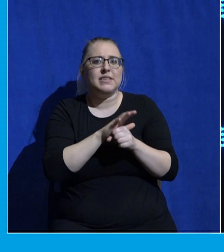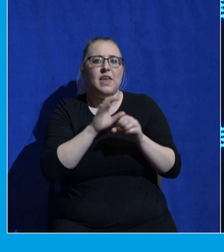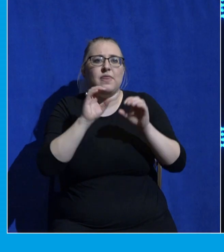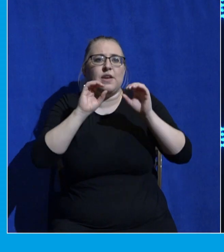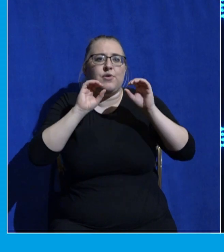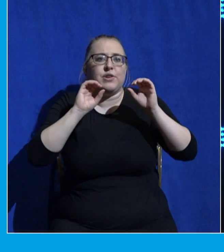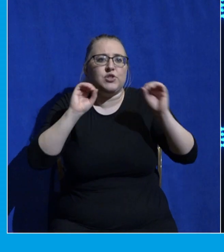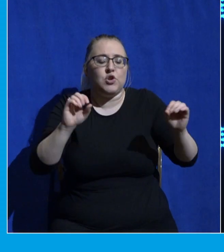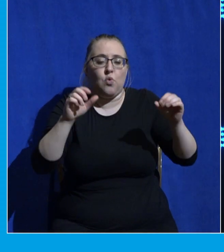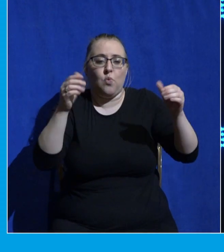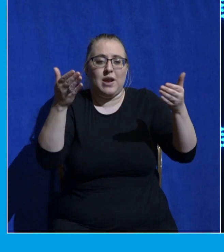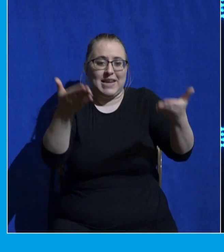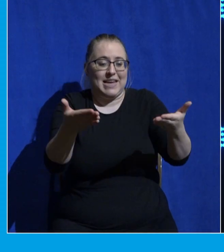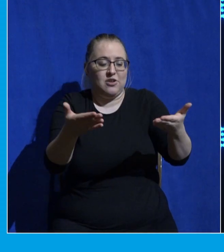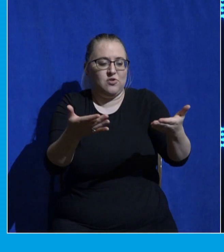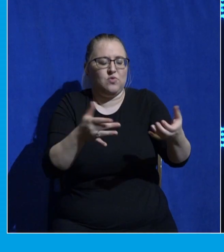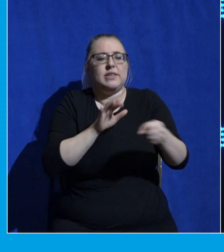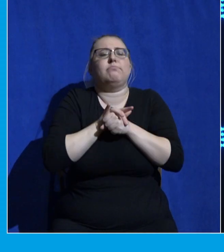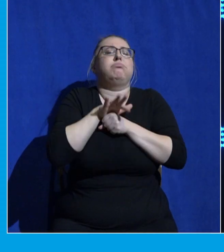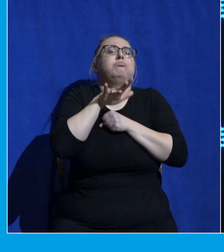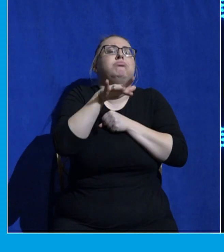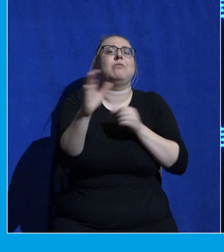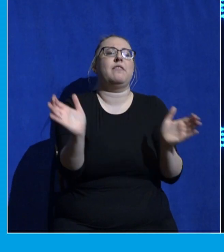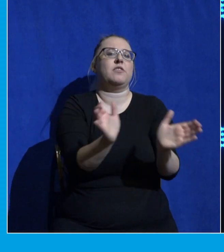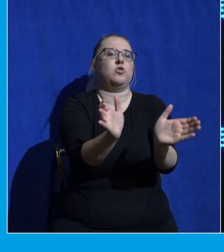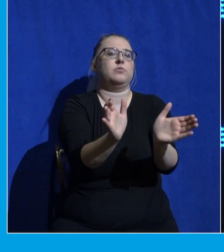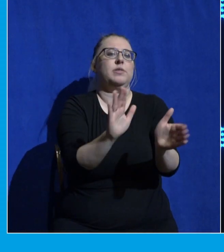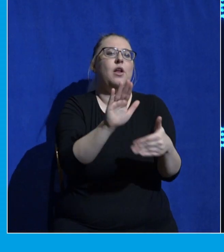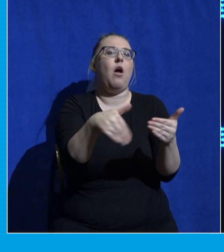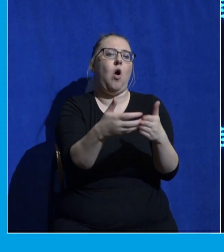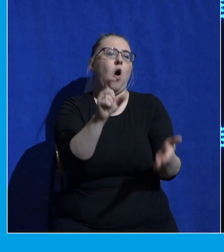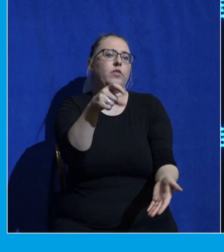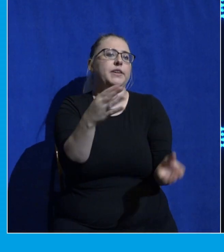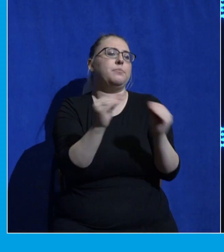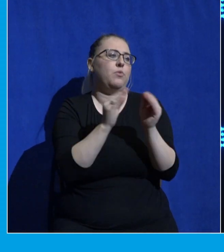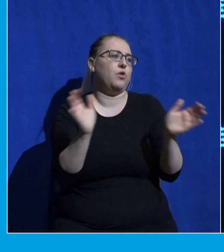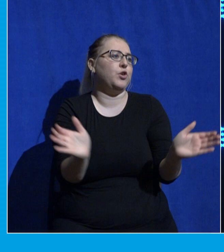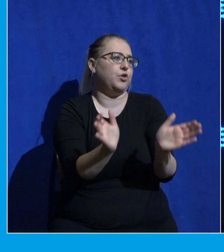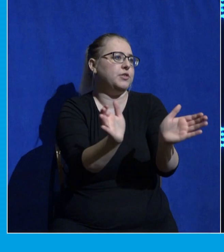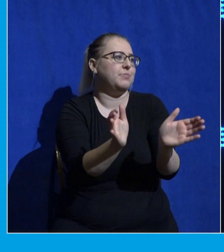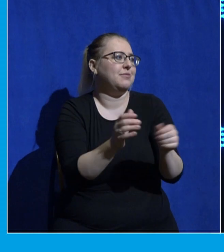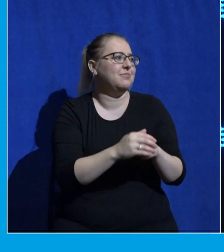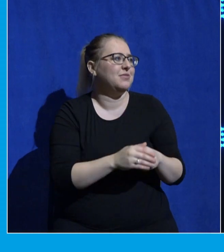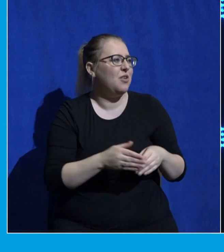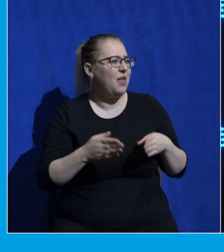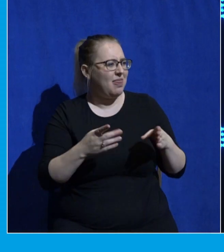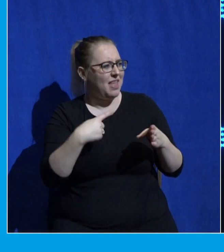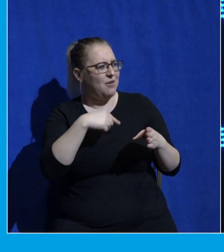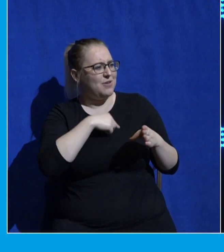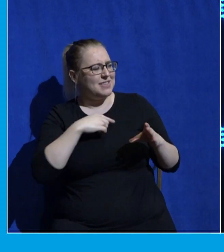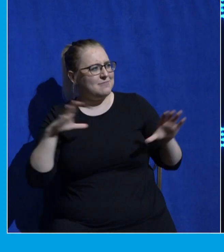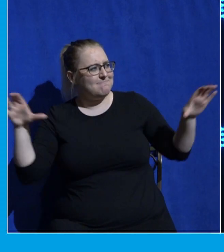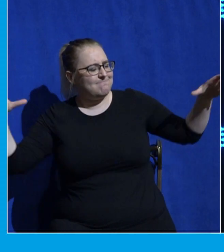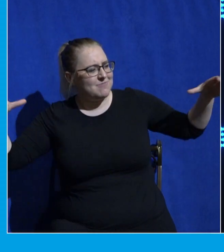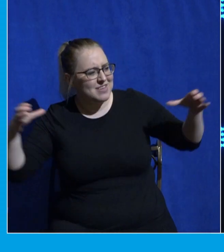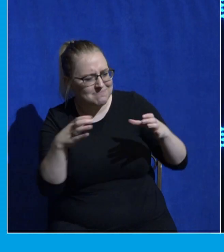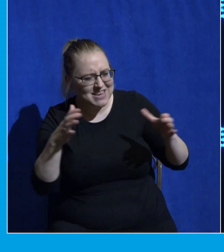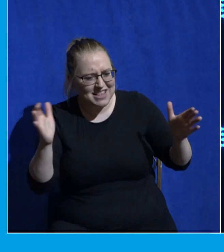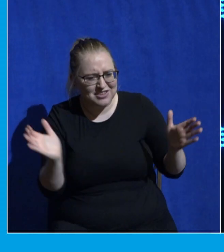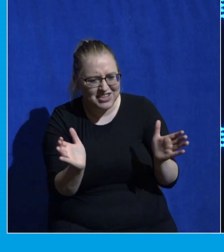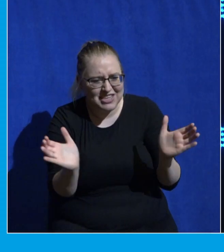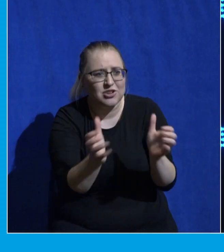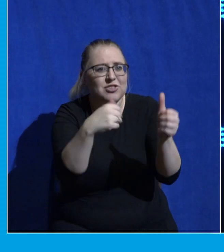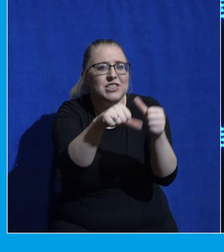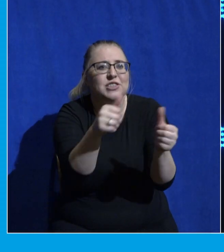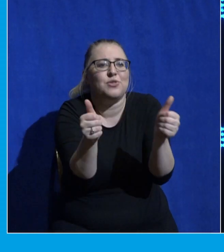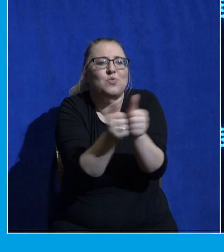suffering from too much encouragement. Let's be a people who gather together and encourage one another with the truth